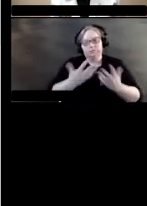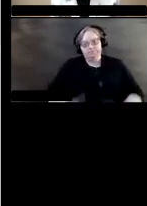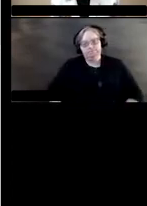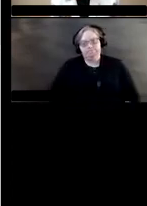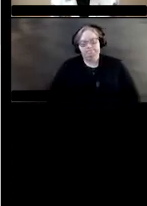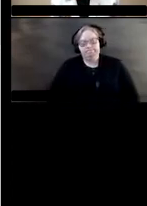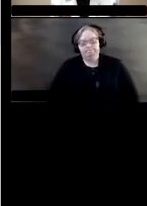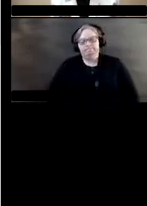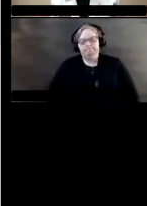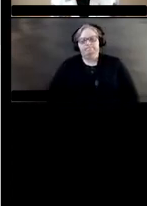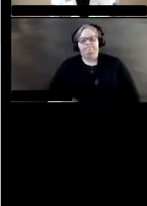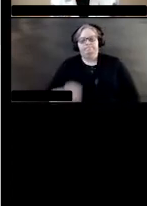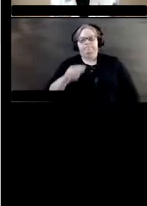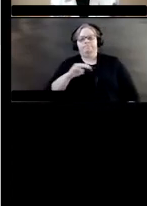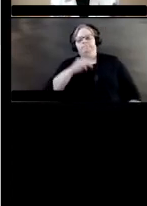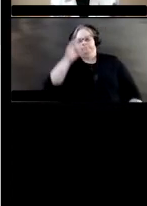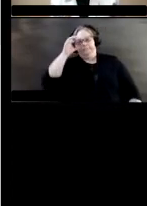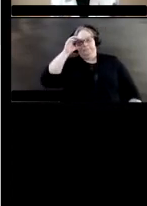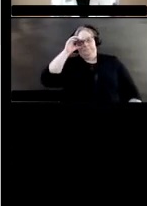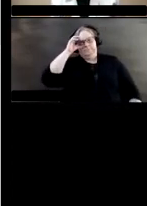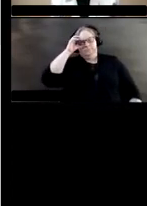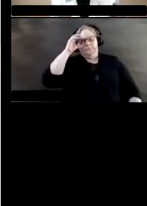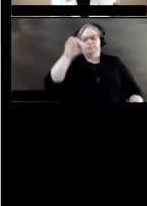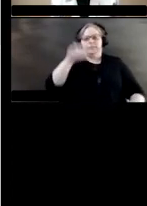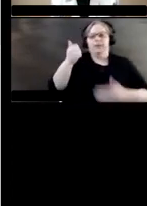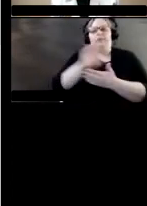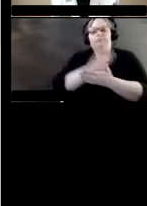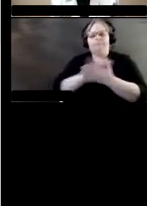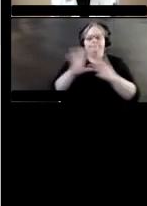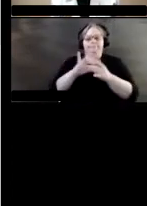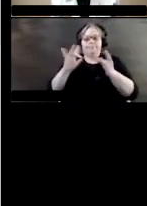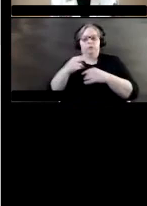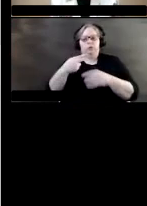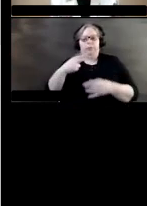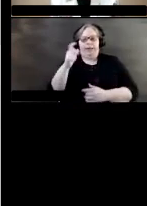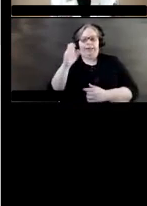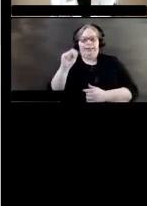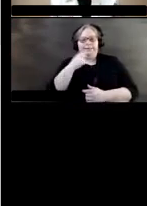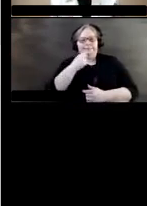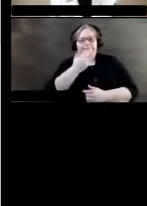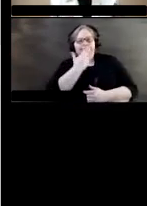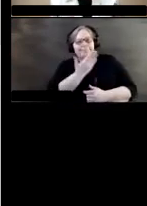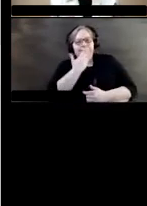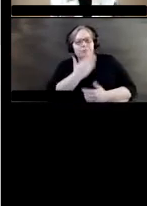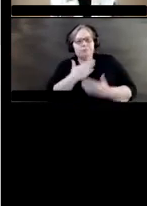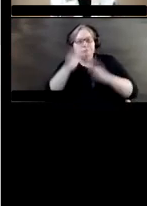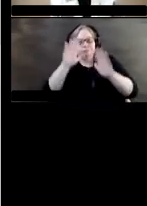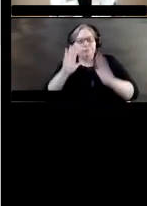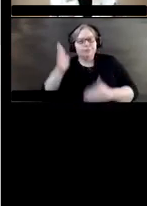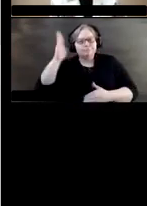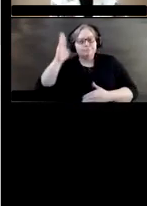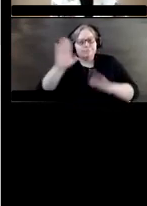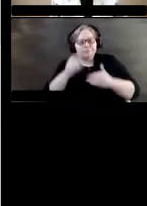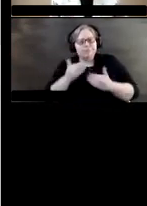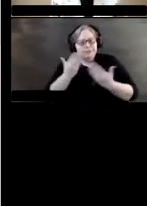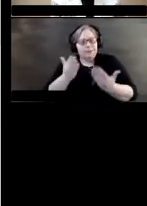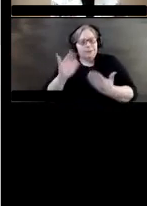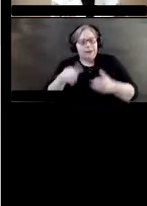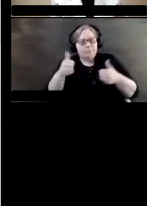And then we just had a nice comment from Helen saying, thank you, great presentation. I would recommend it.